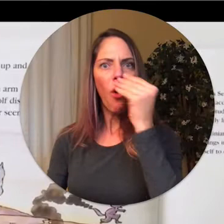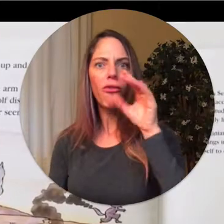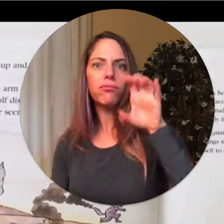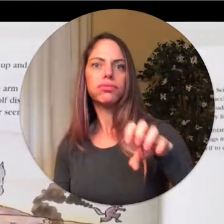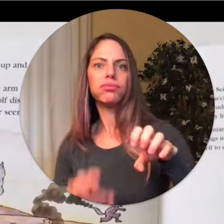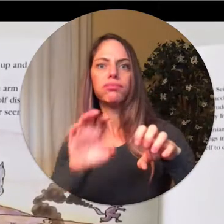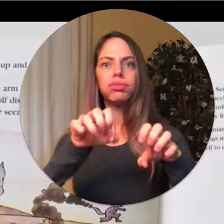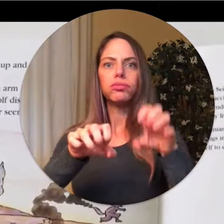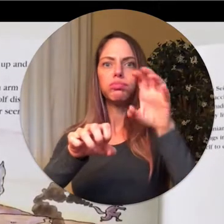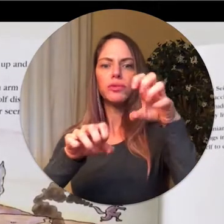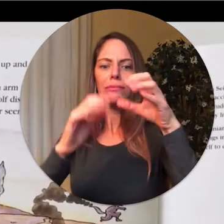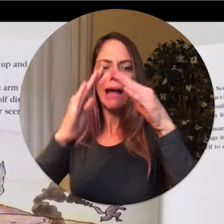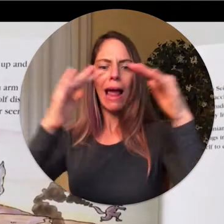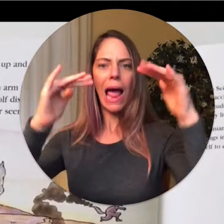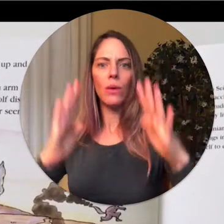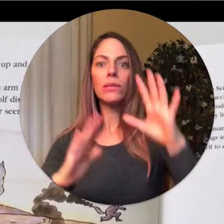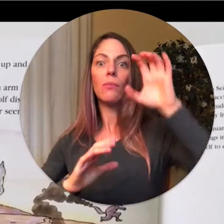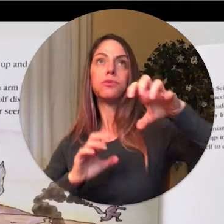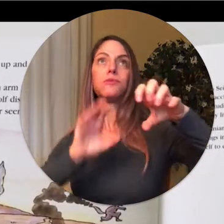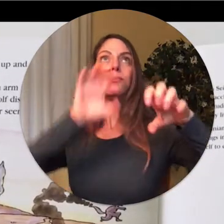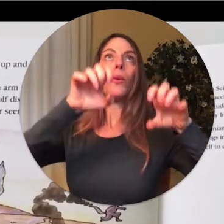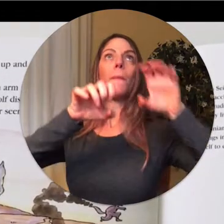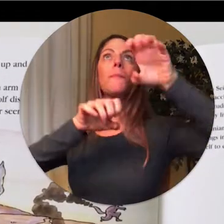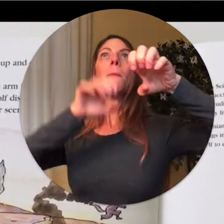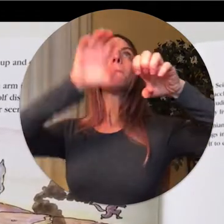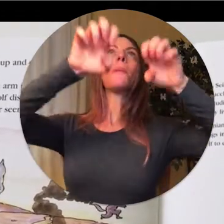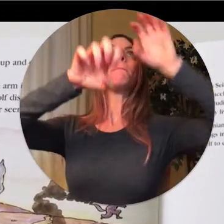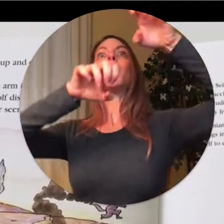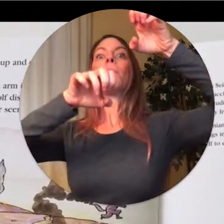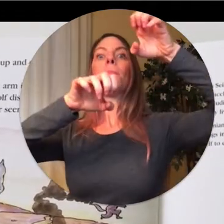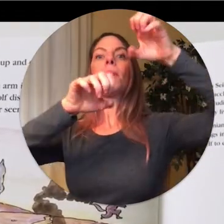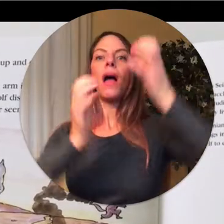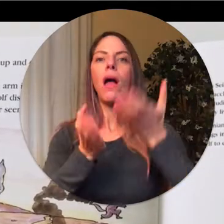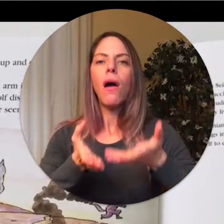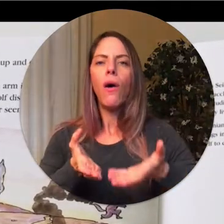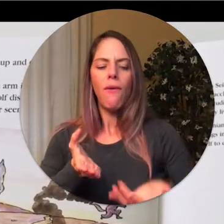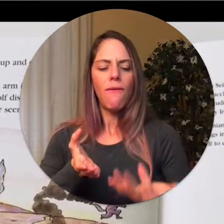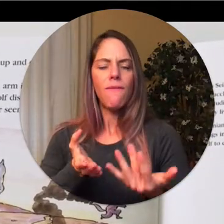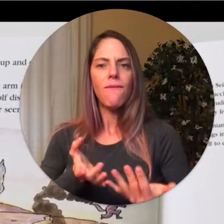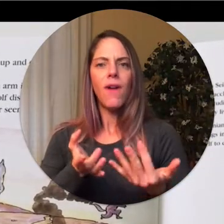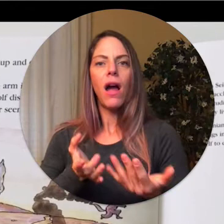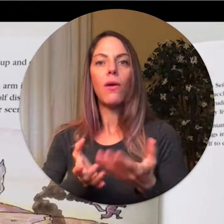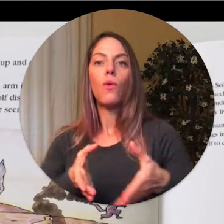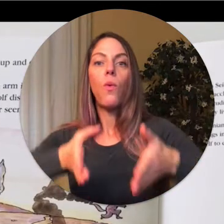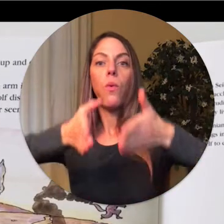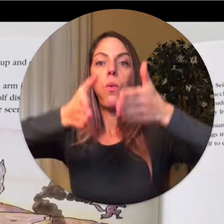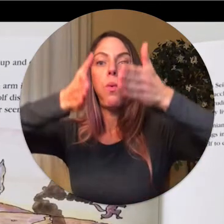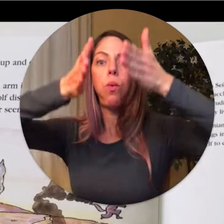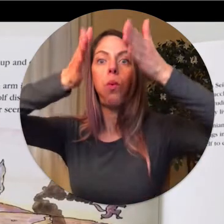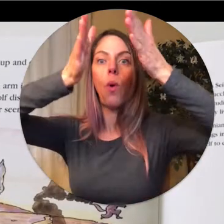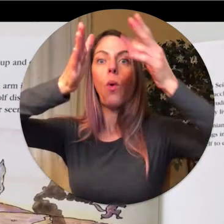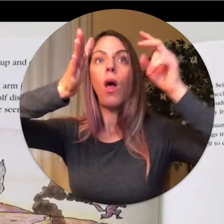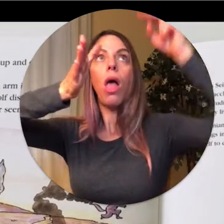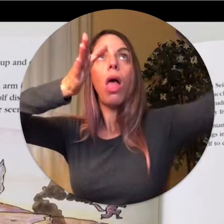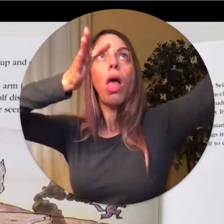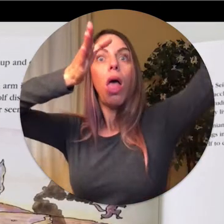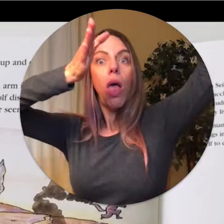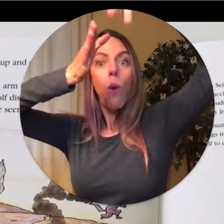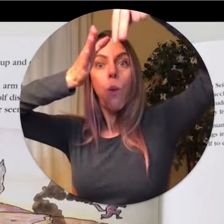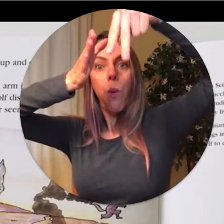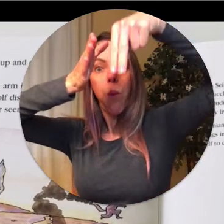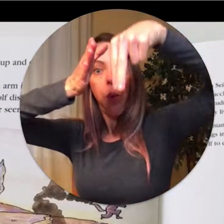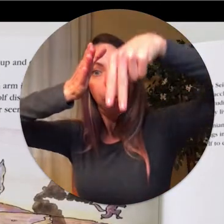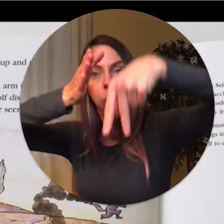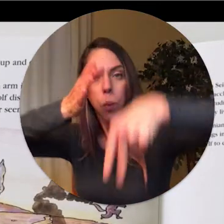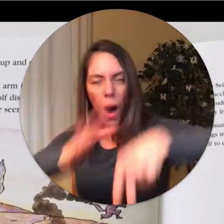The wolf could not pull himself up and out of that chimney fast enough. He raced away in a panic. The three little